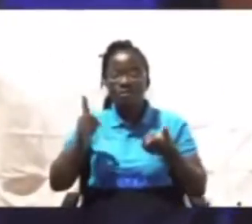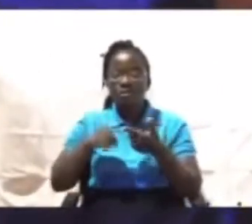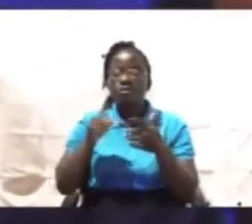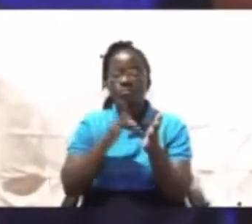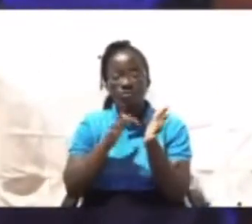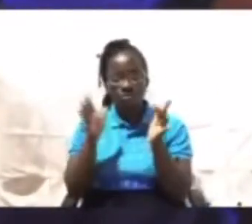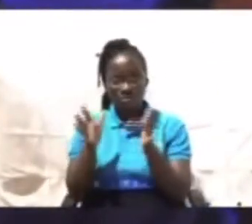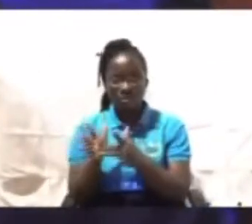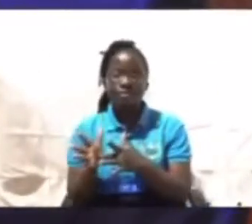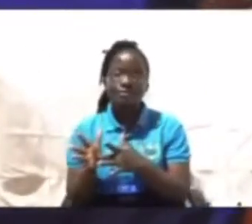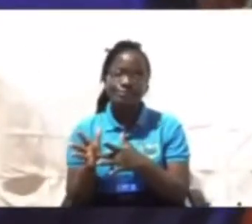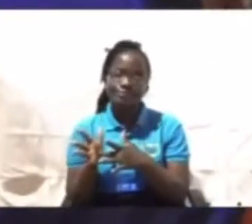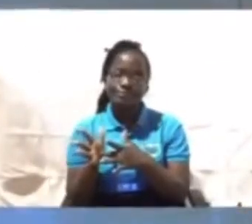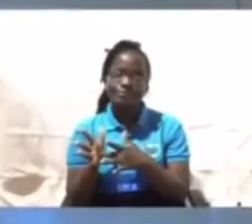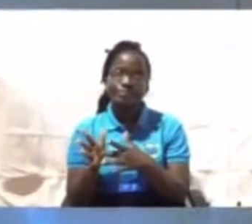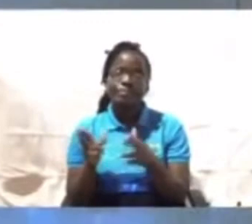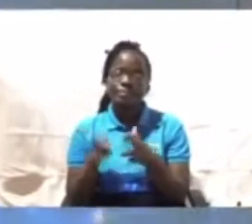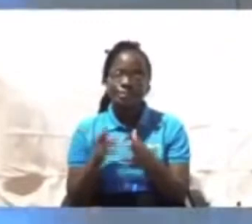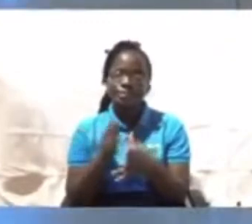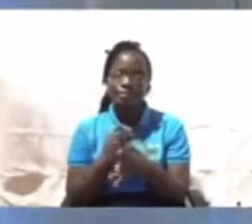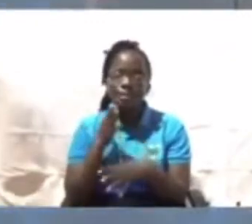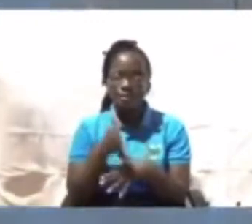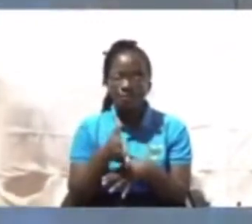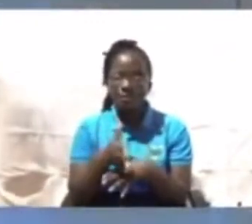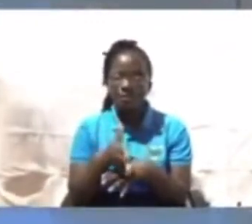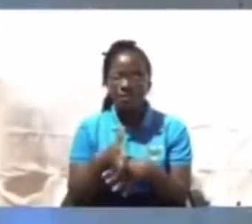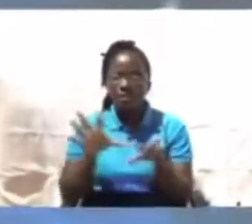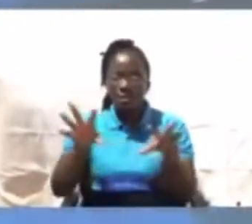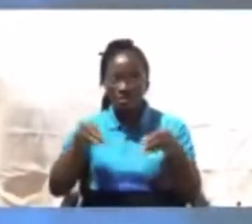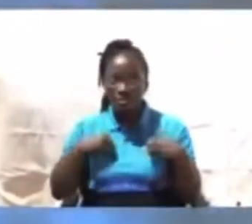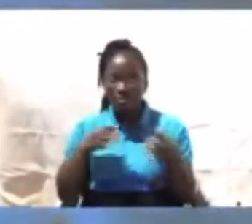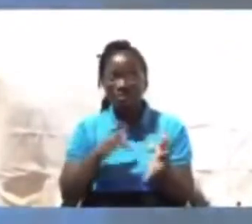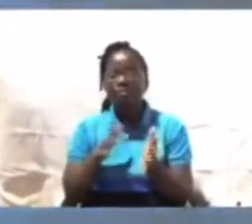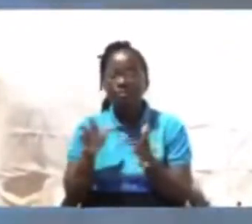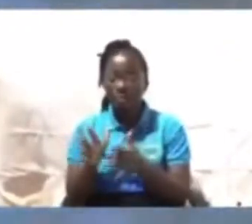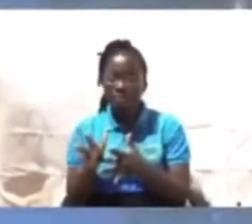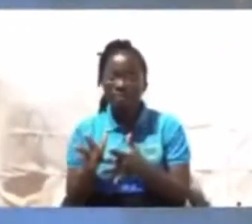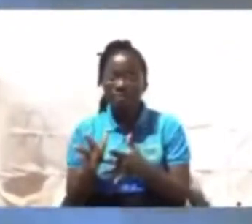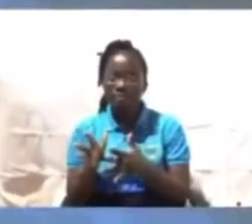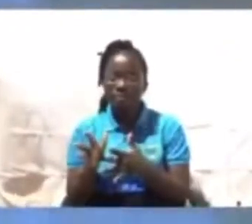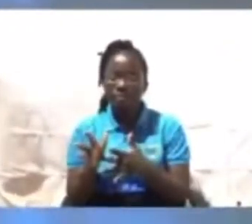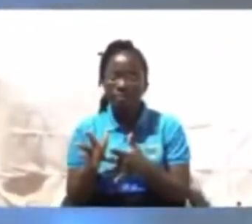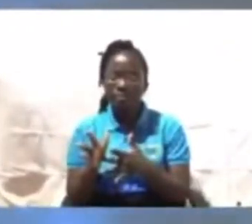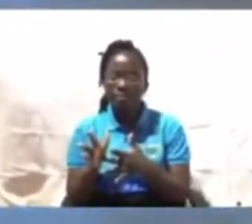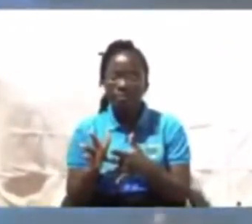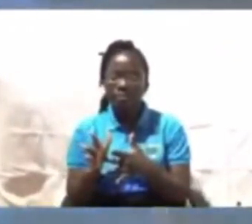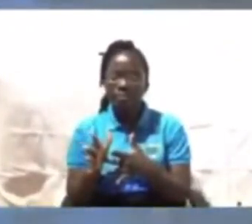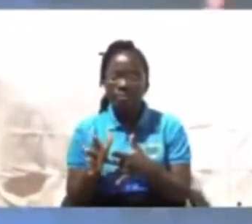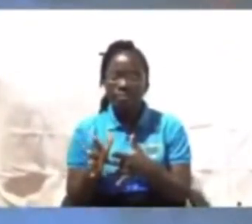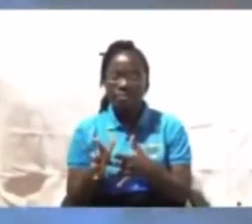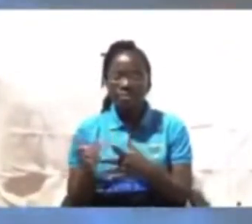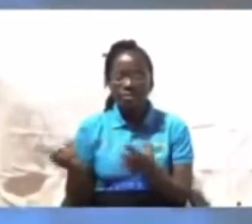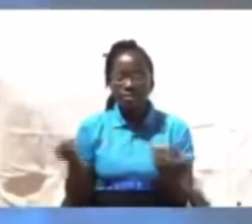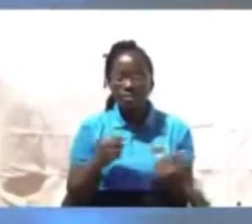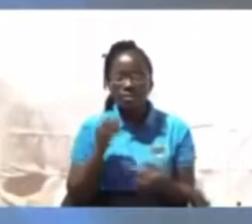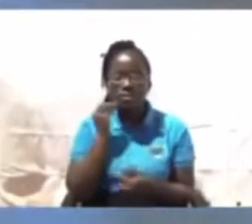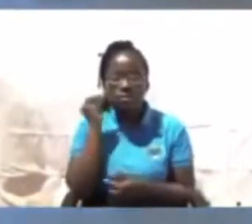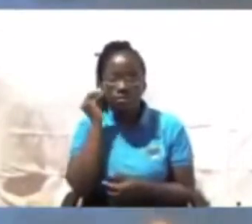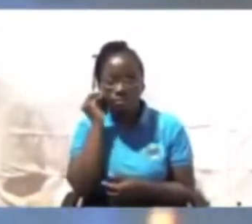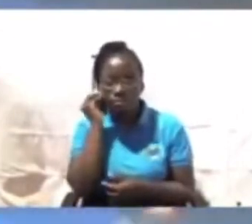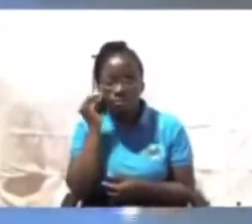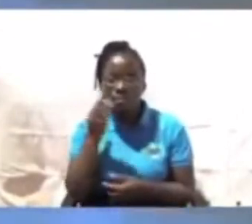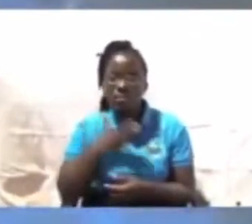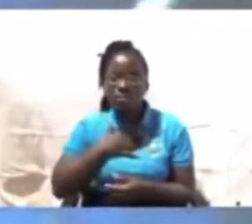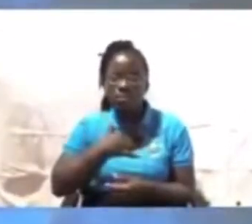Hallelujah. Mifa Christo ba shi no Mabe drushwe. Mi mami ni mi